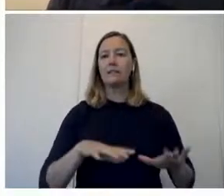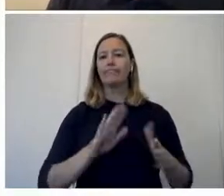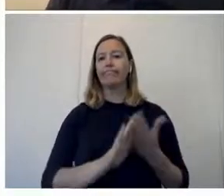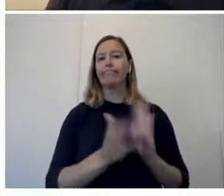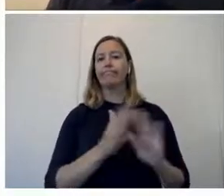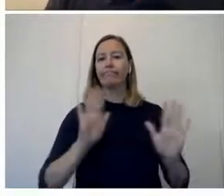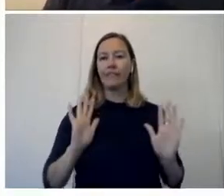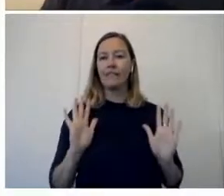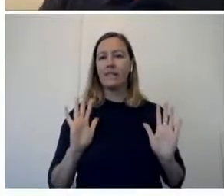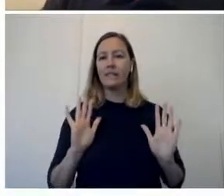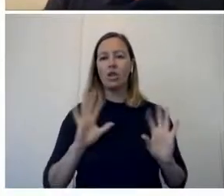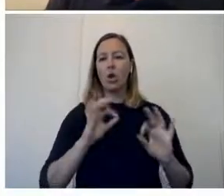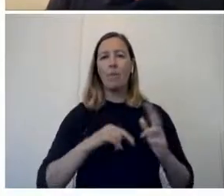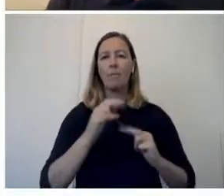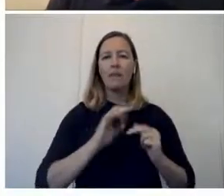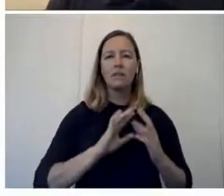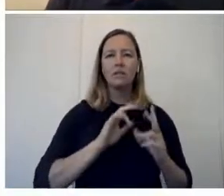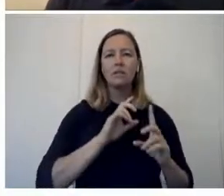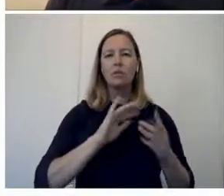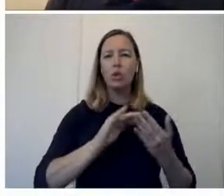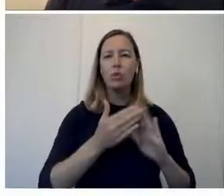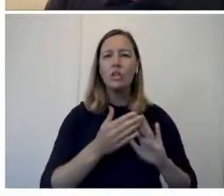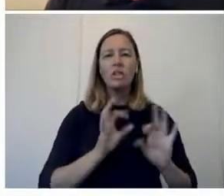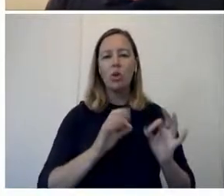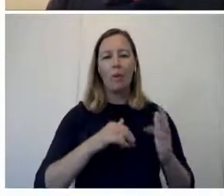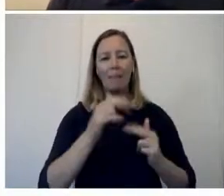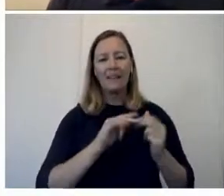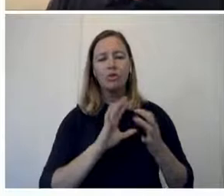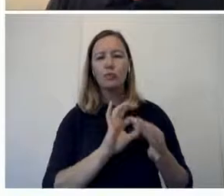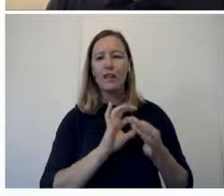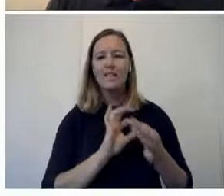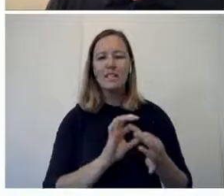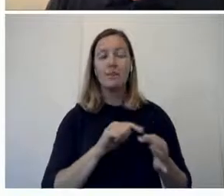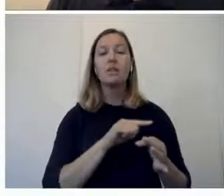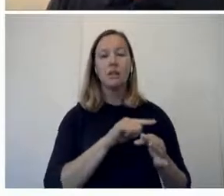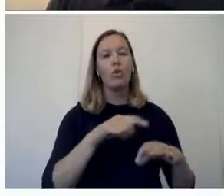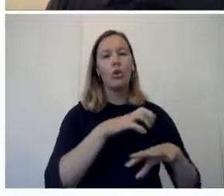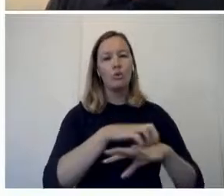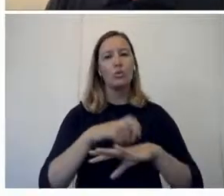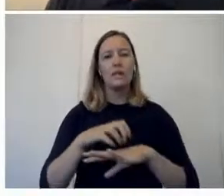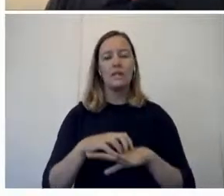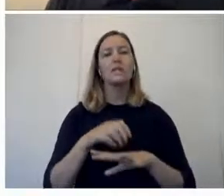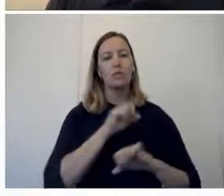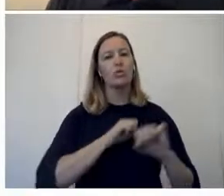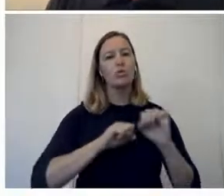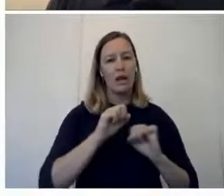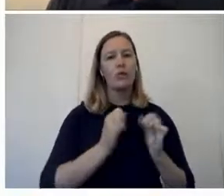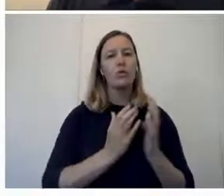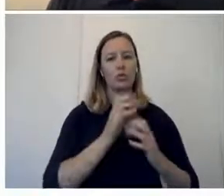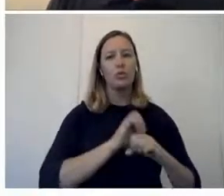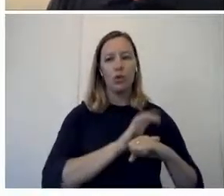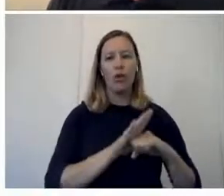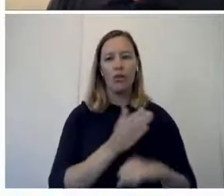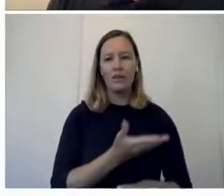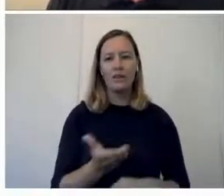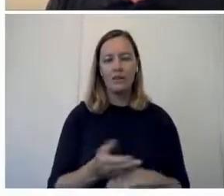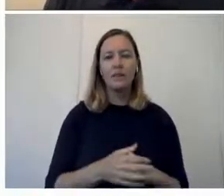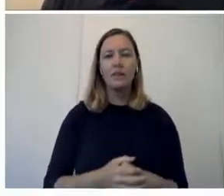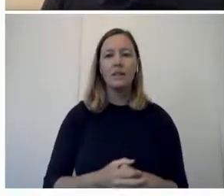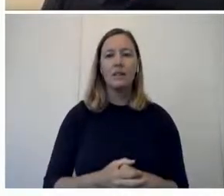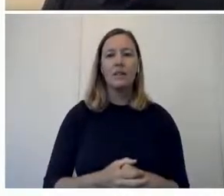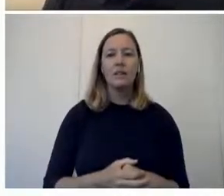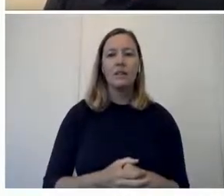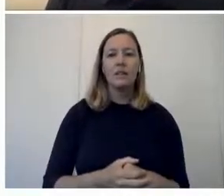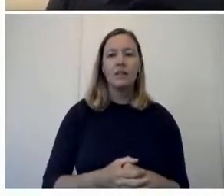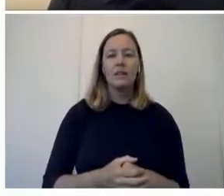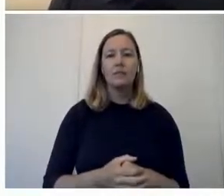build community or build relationships. Those organizations have really struggled. And it's almost, for many of them,